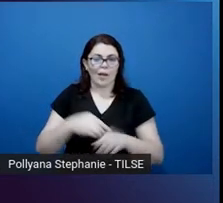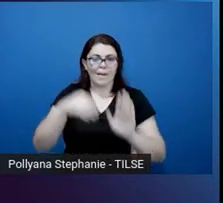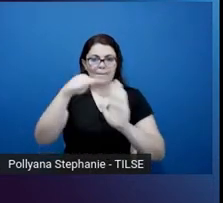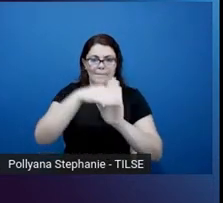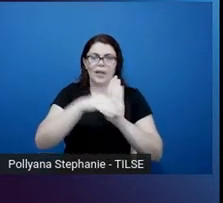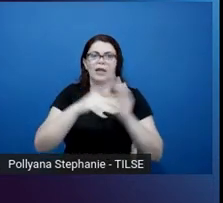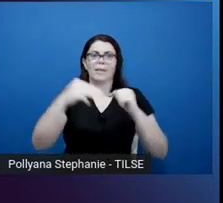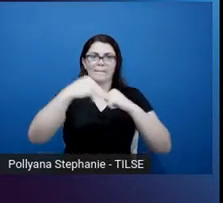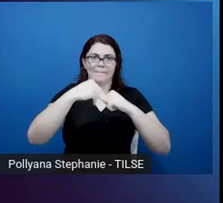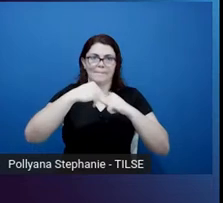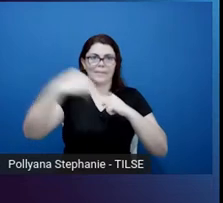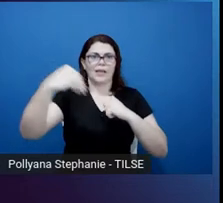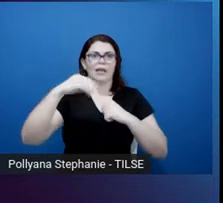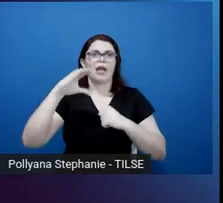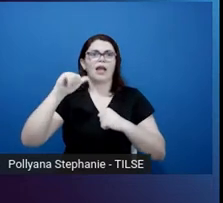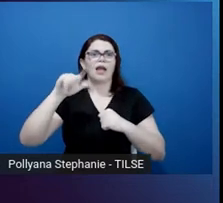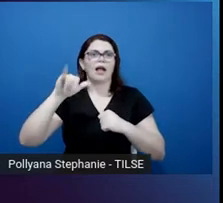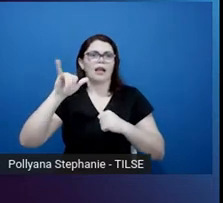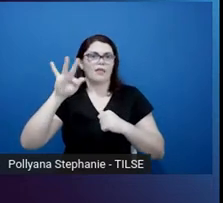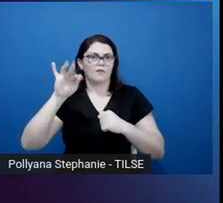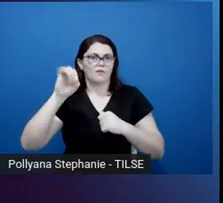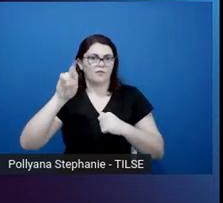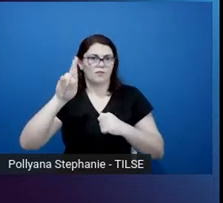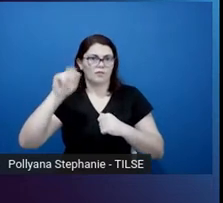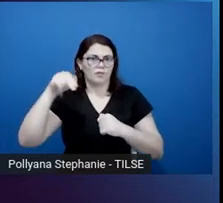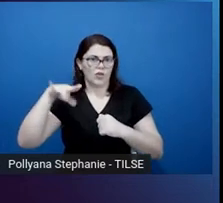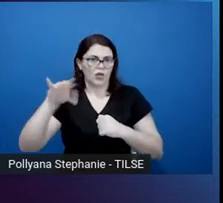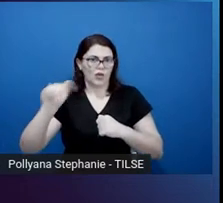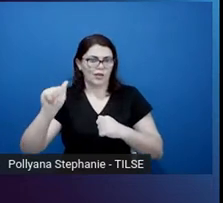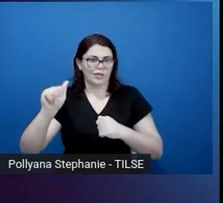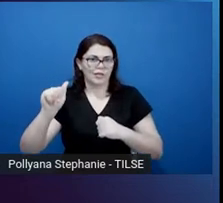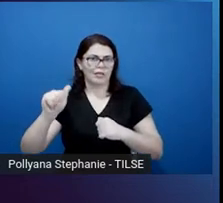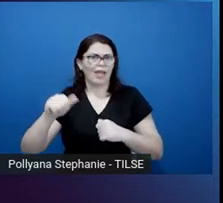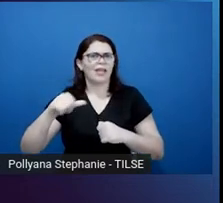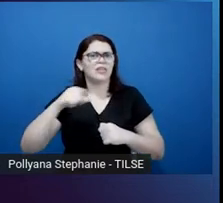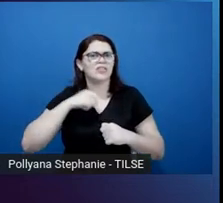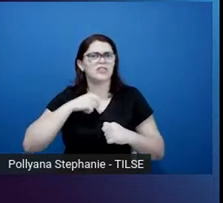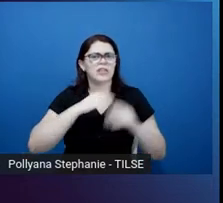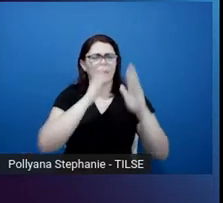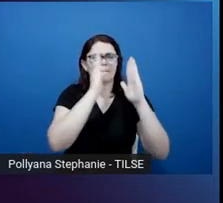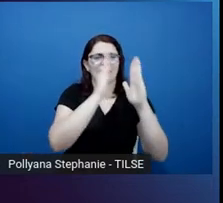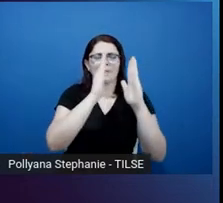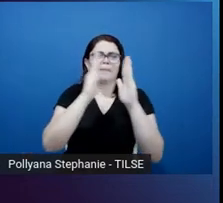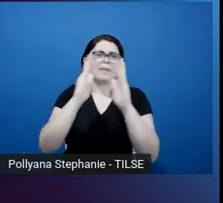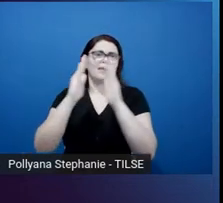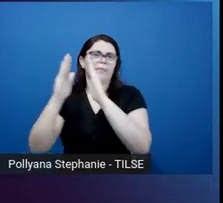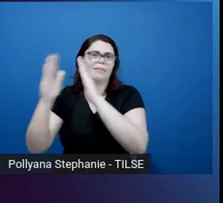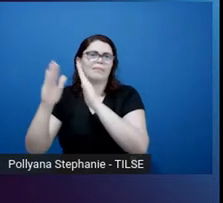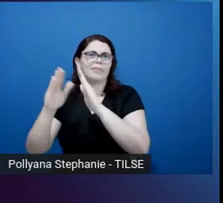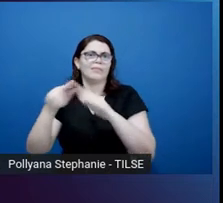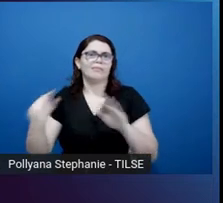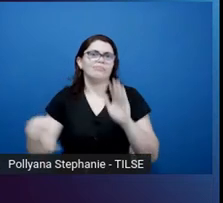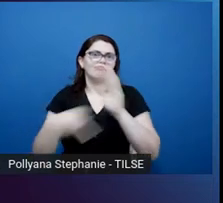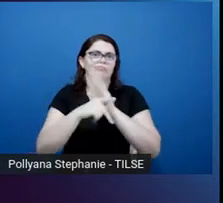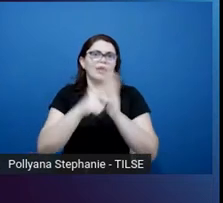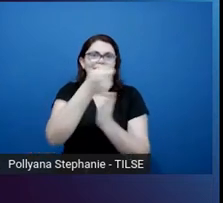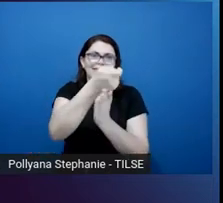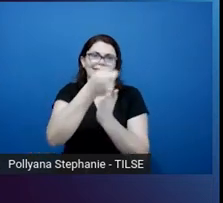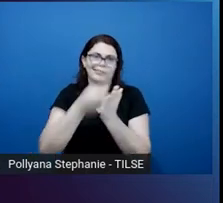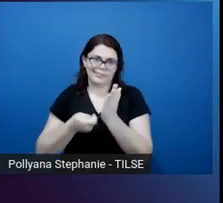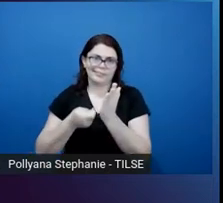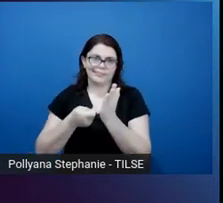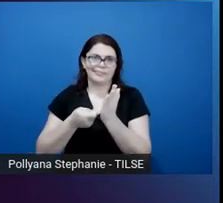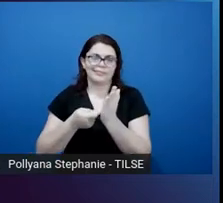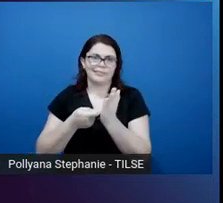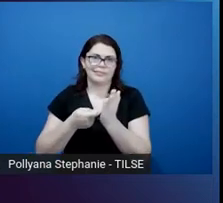California. And there were different sections for writing. So